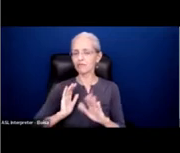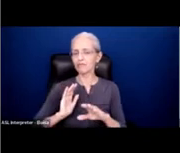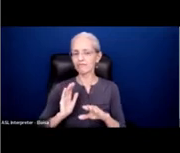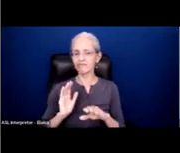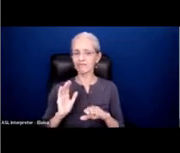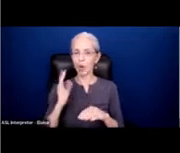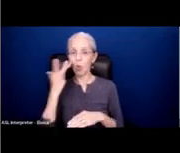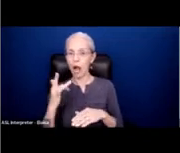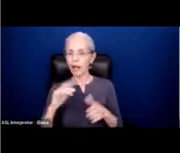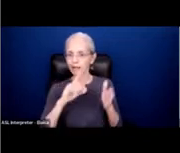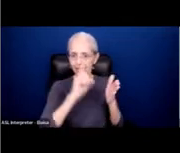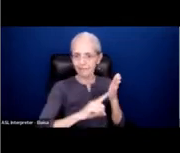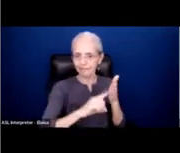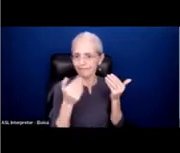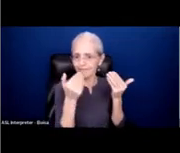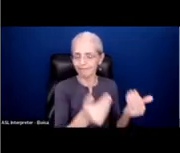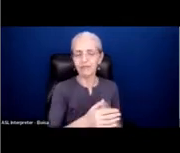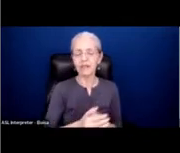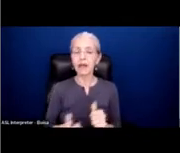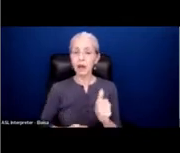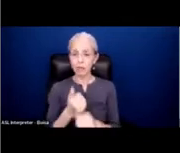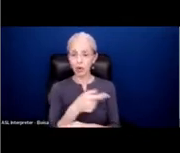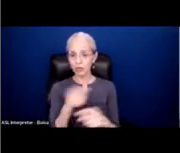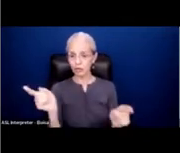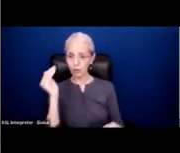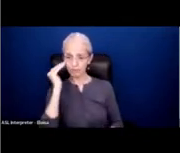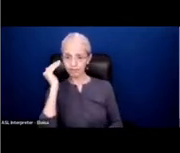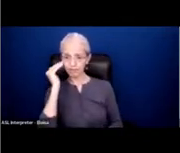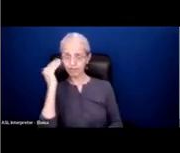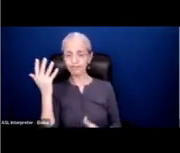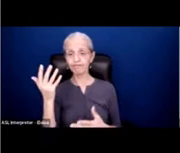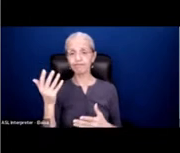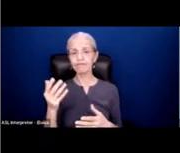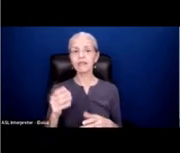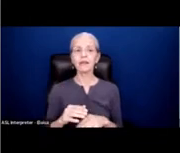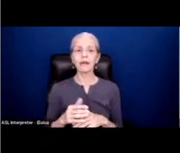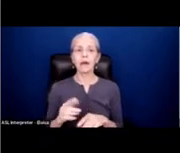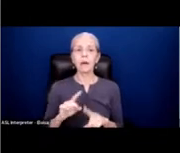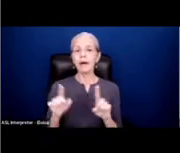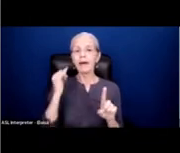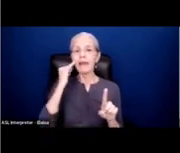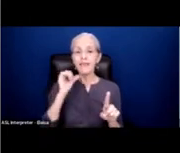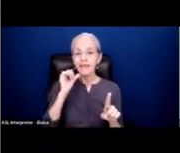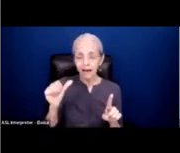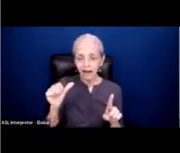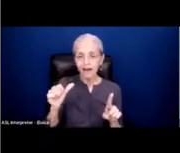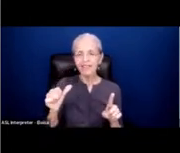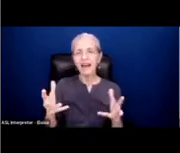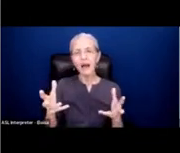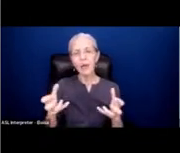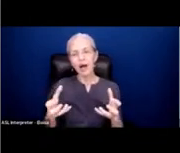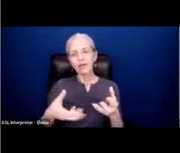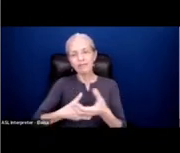motivation. As most of you probably already are familiar, but for those who aren't, I'd like to give a brief overview